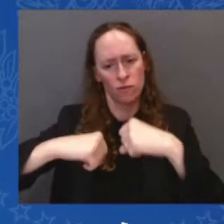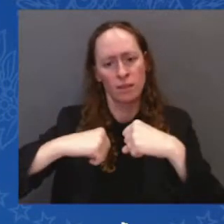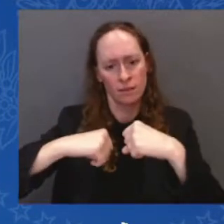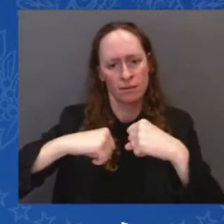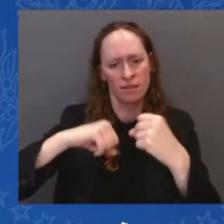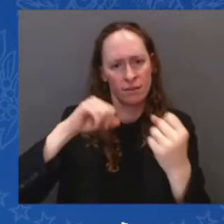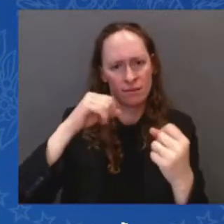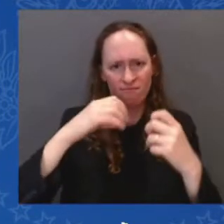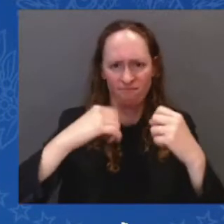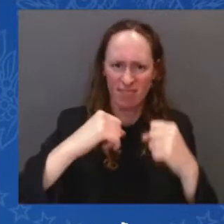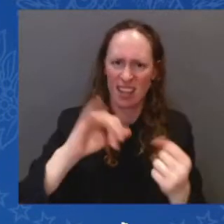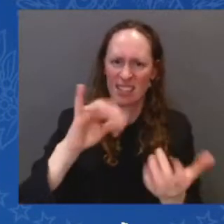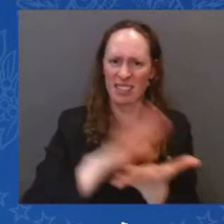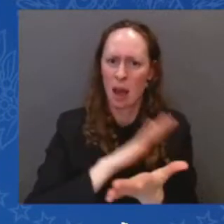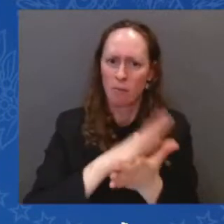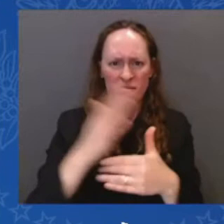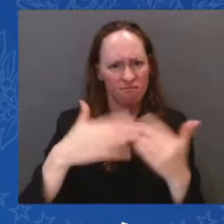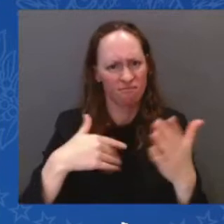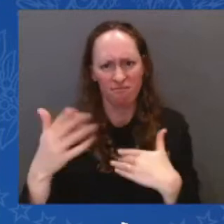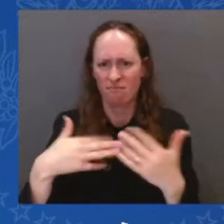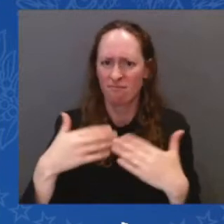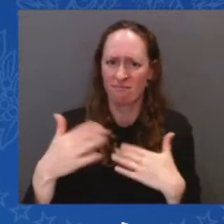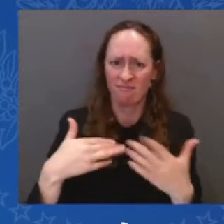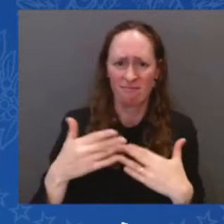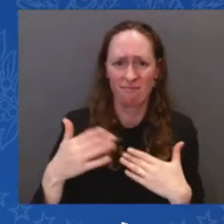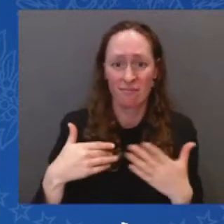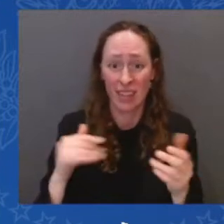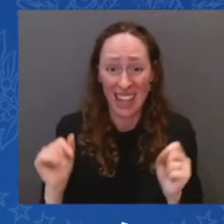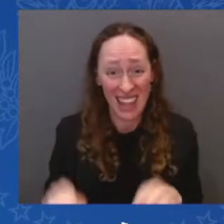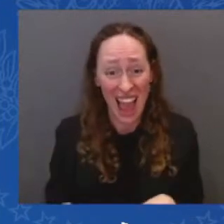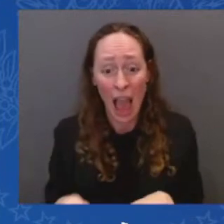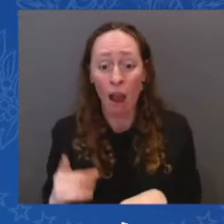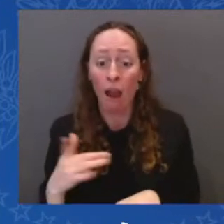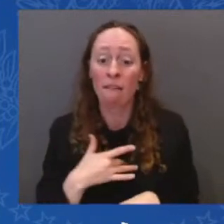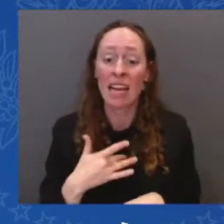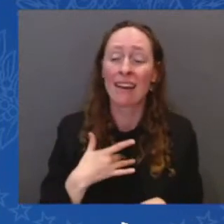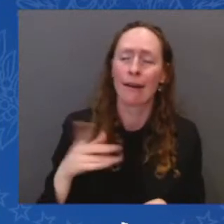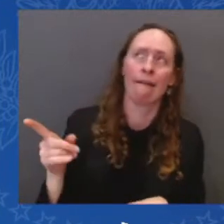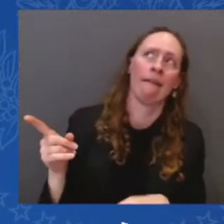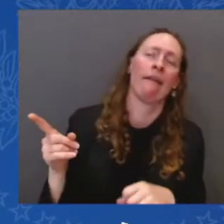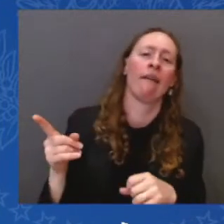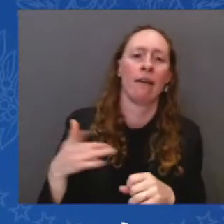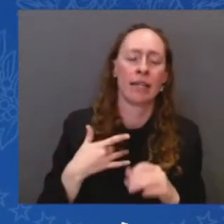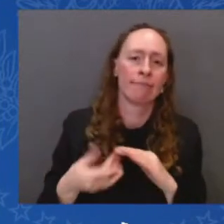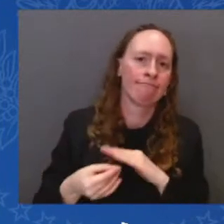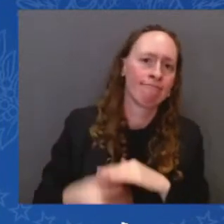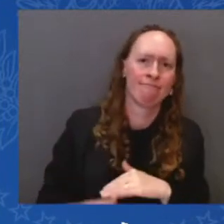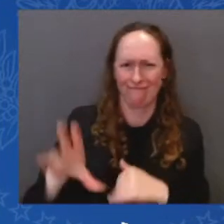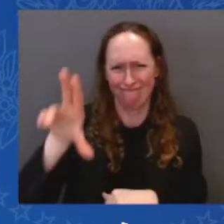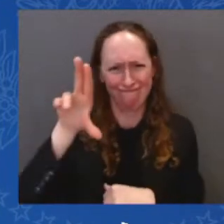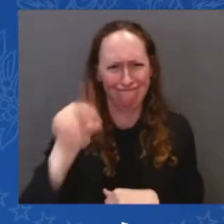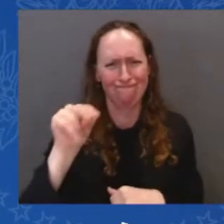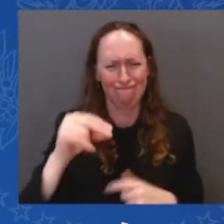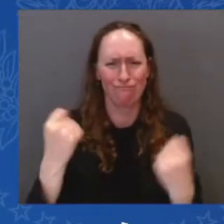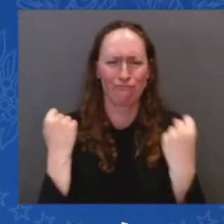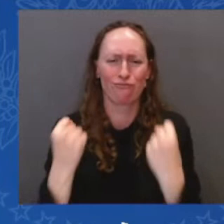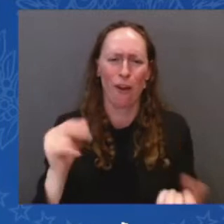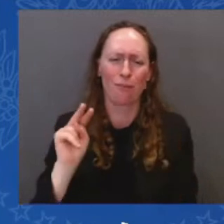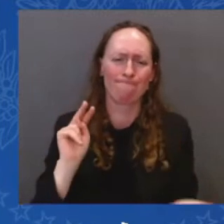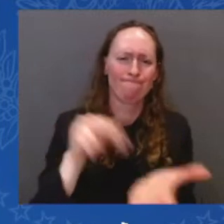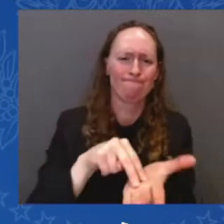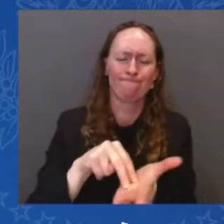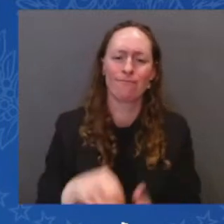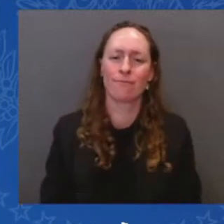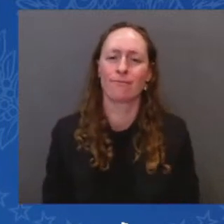and we are not easily intimidated. More than 1.1 million in uniform have paid the